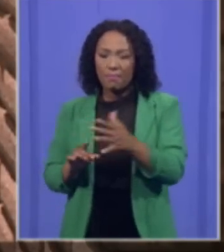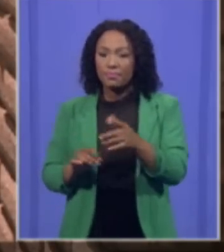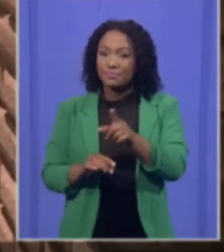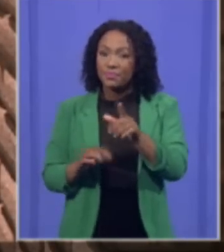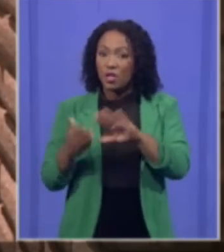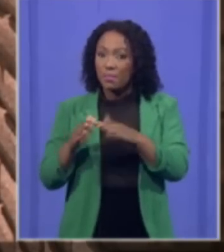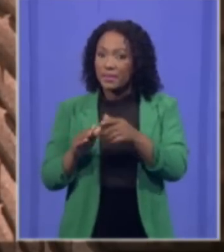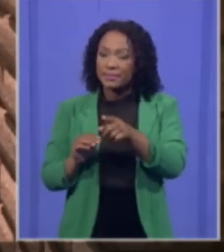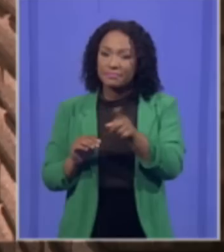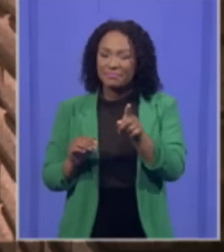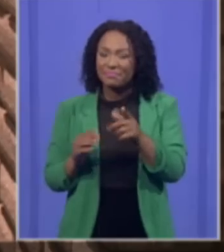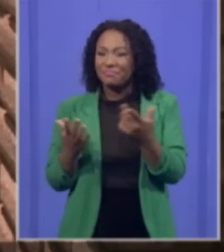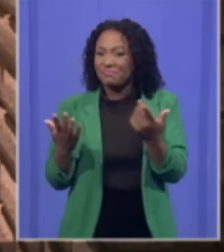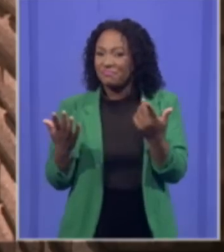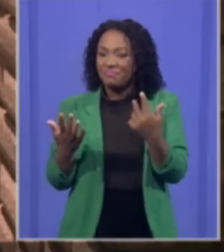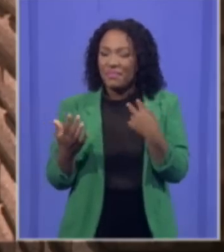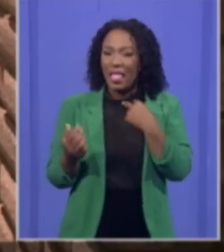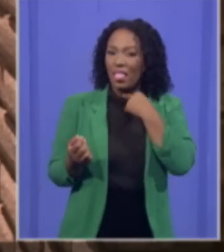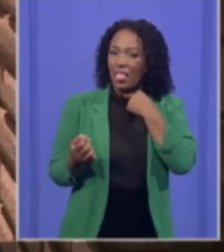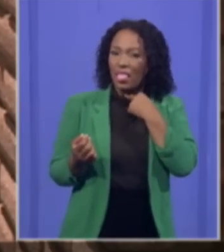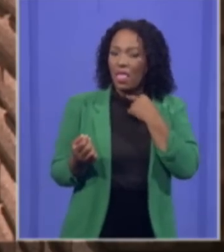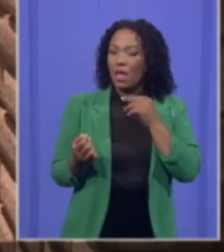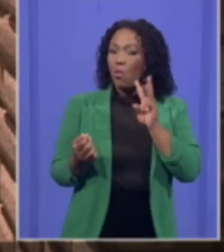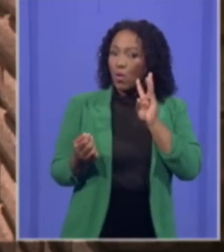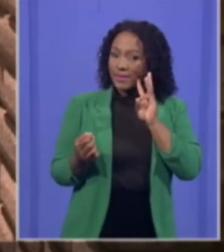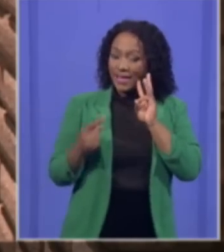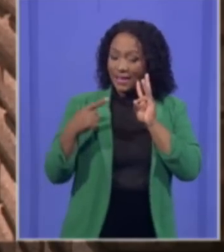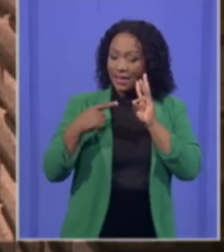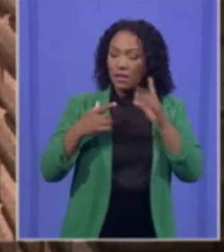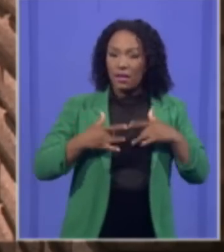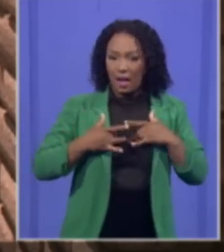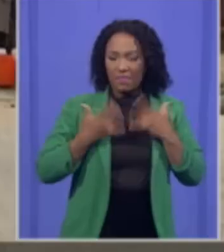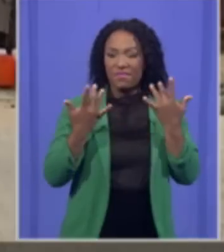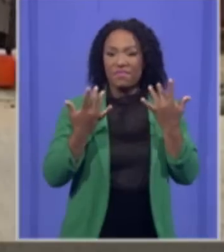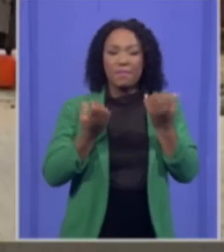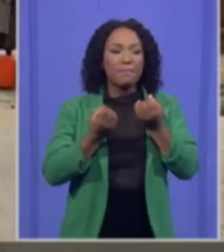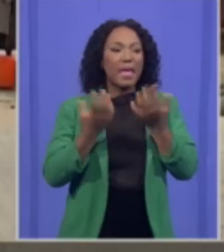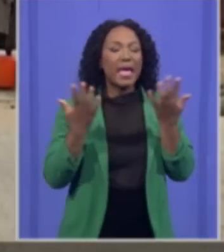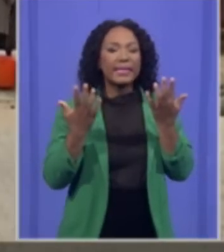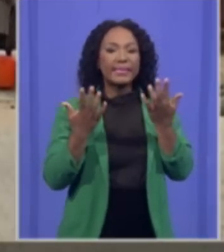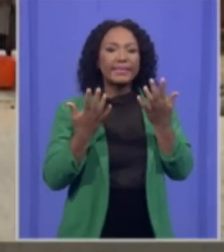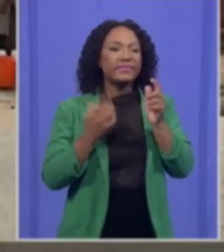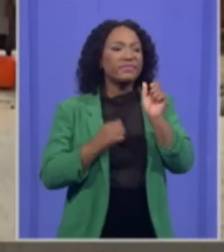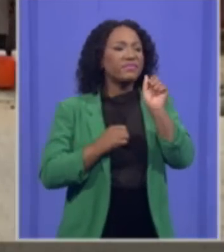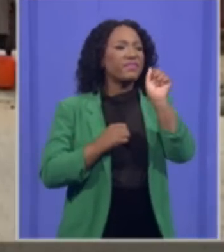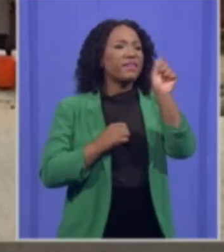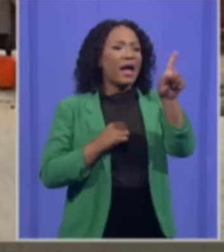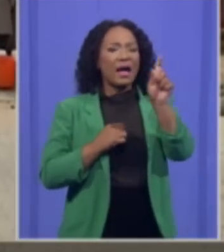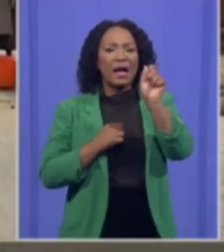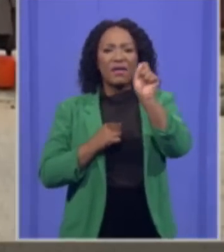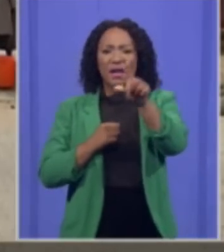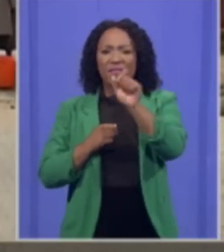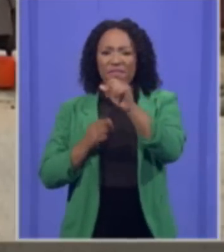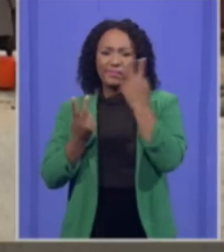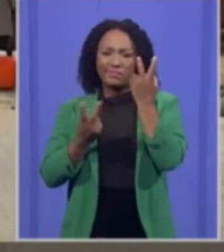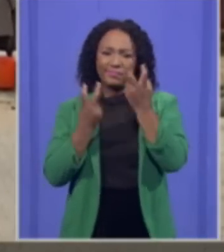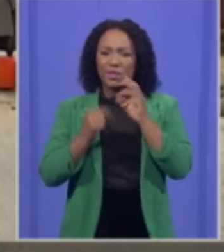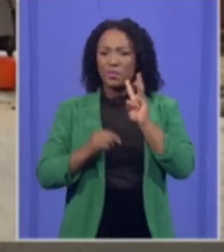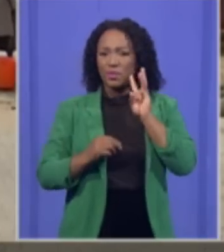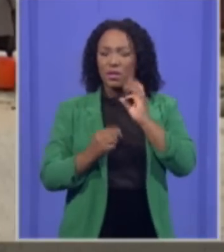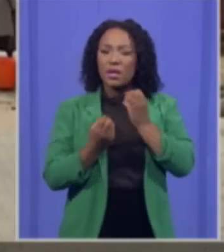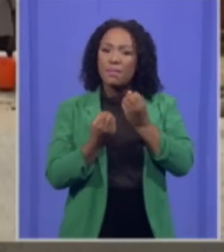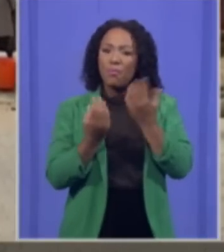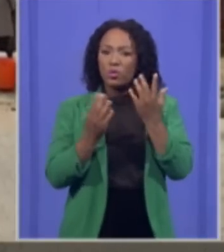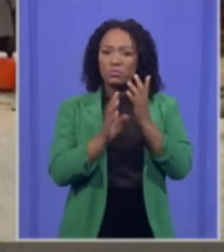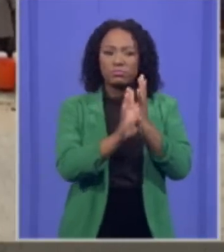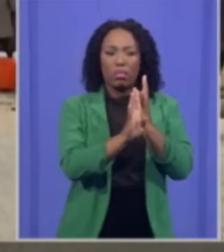metsi ao e leng bophelo moo ba tsamayang nako e telele ho ilo batlana le metsi le ho ema mela e melelele, mme